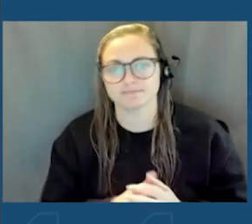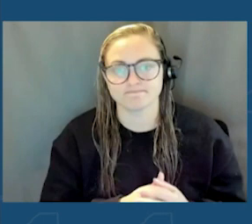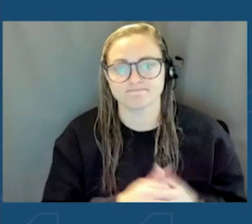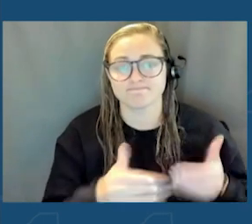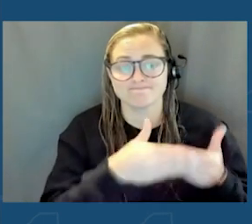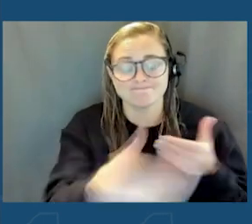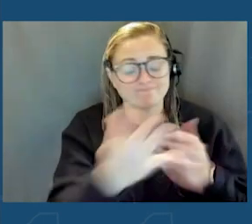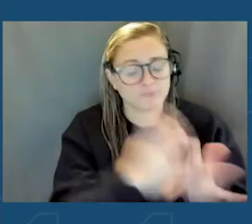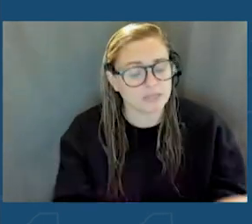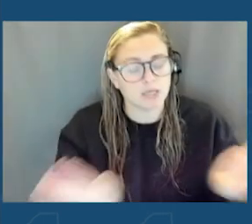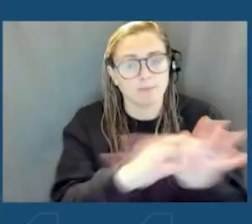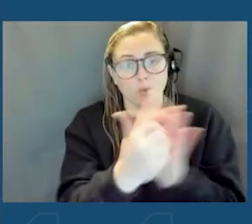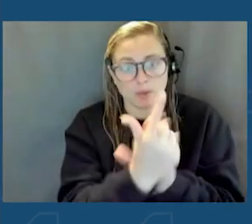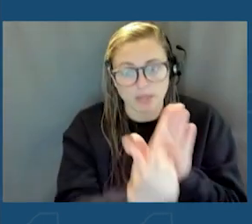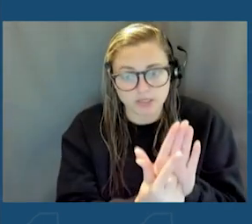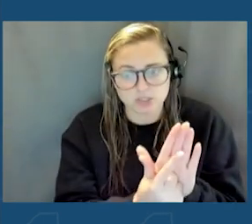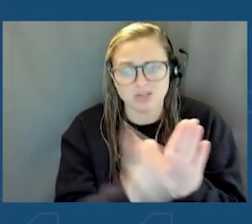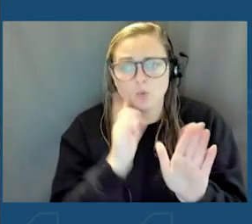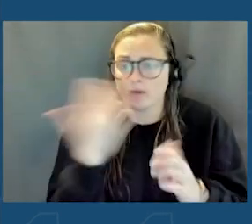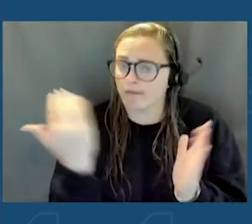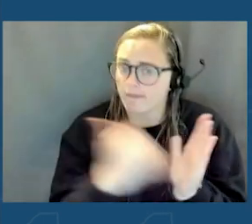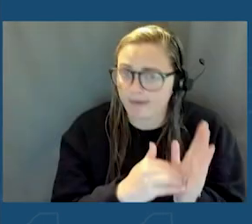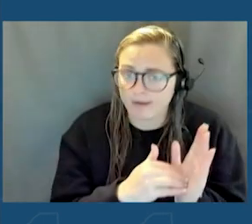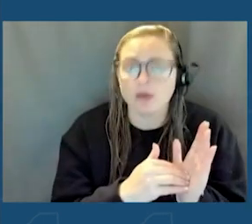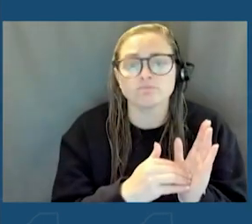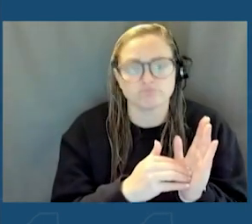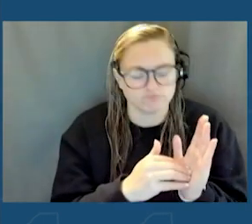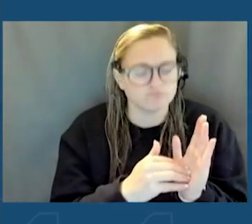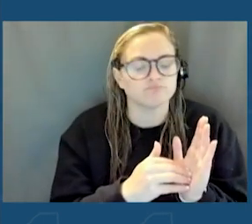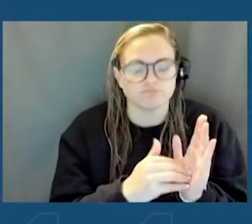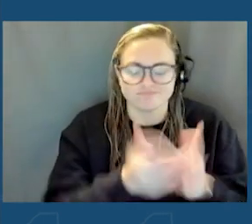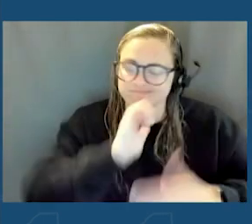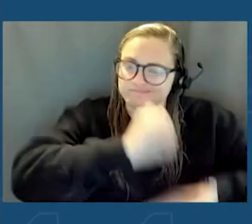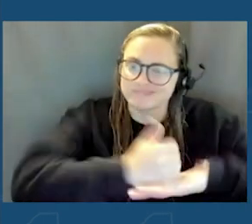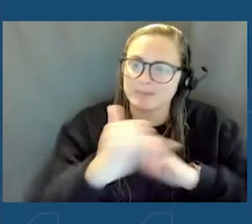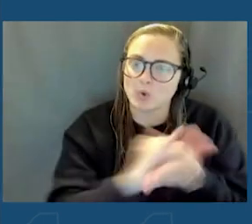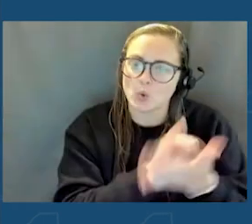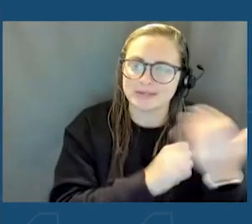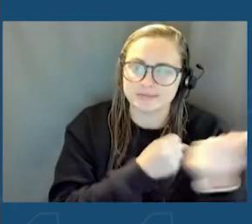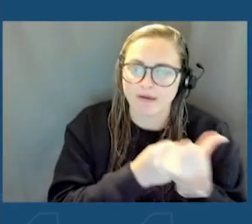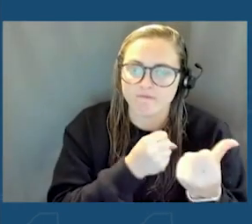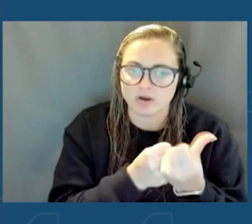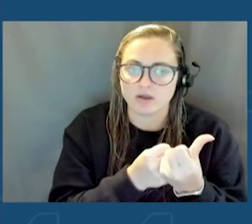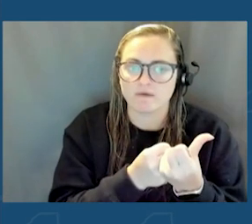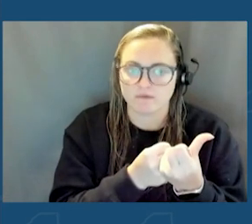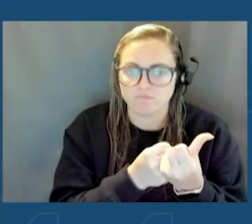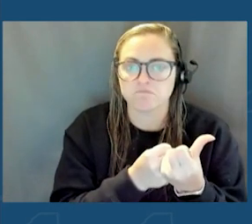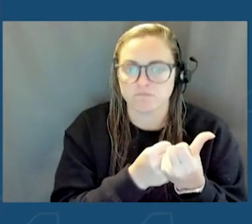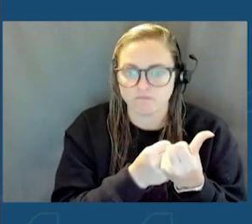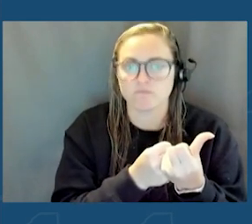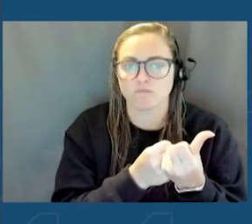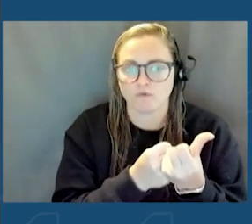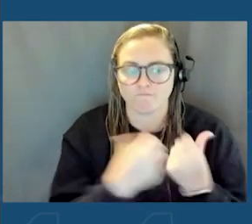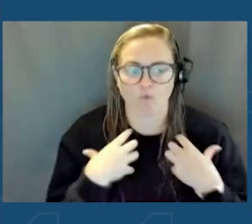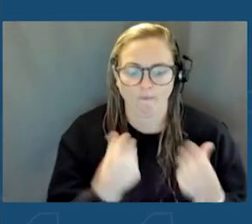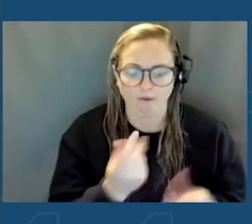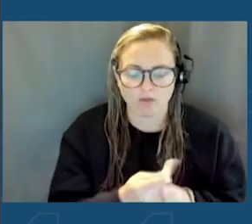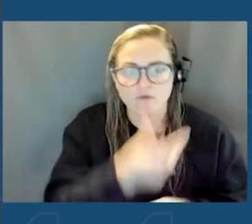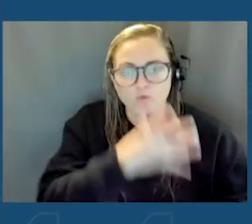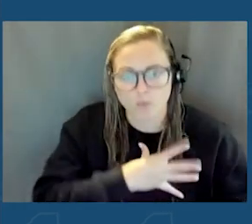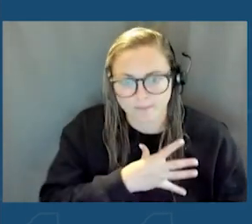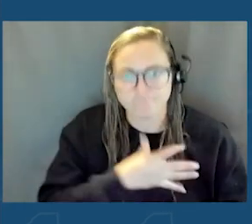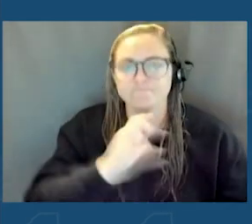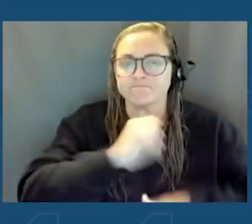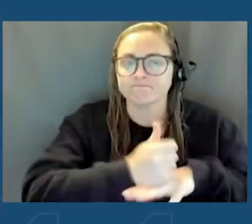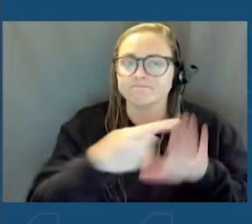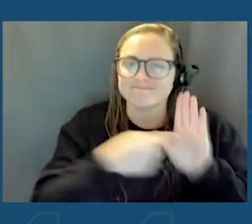important legislation, she will once again put New York on the map as an advocate for reproductive health care, setting an example for other